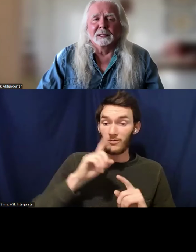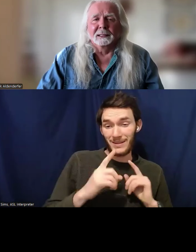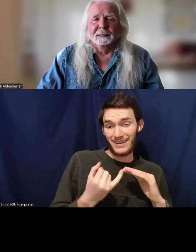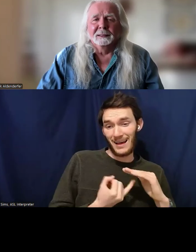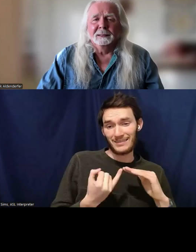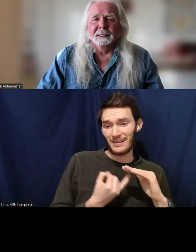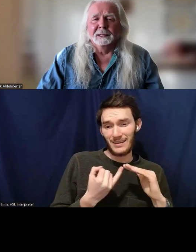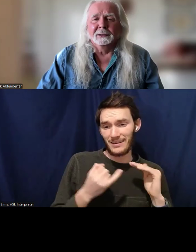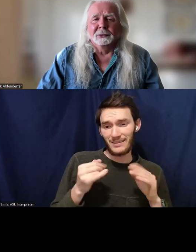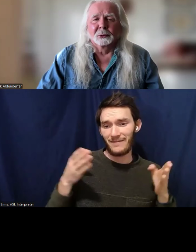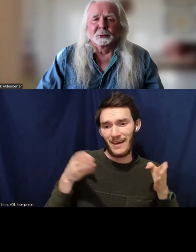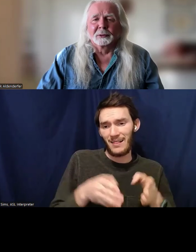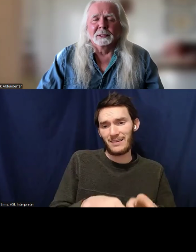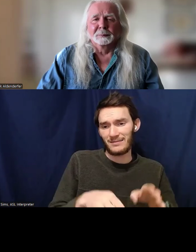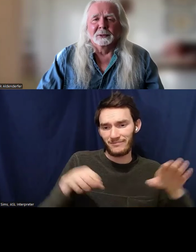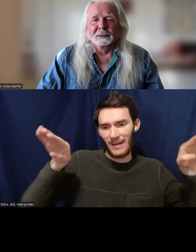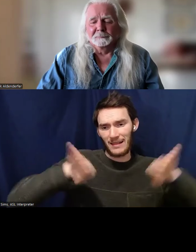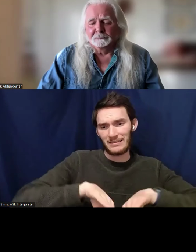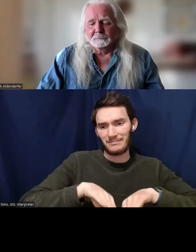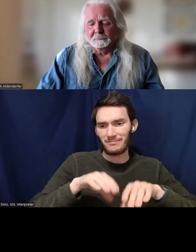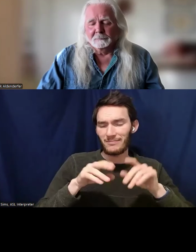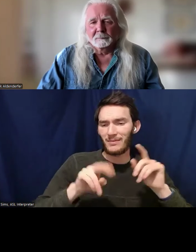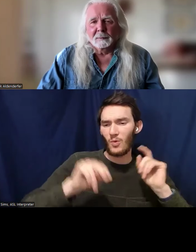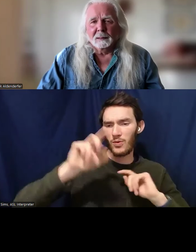high valley in northern Nepal.